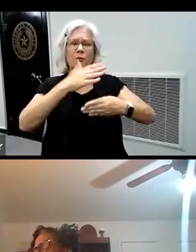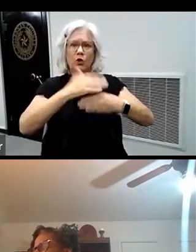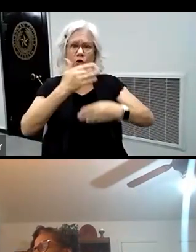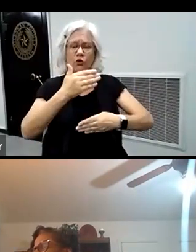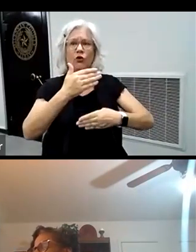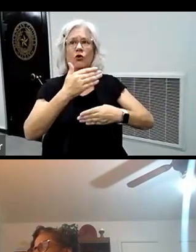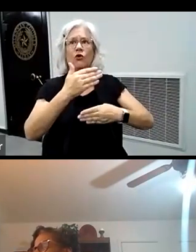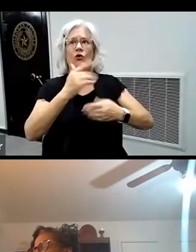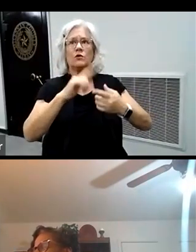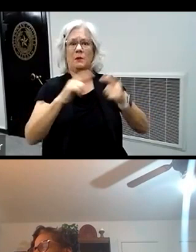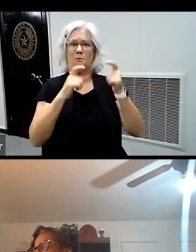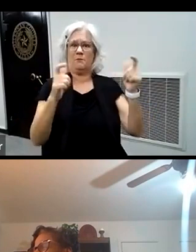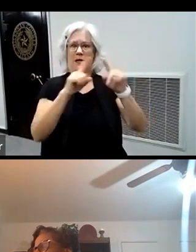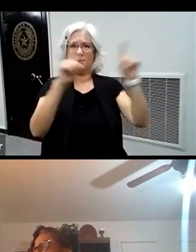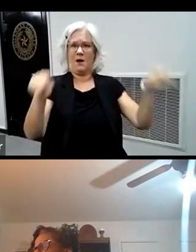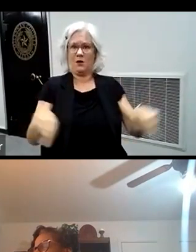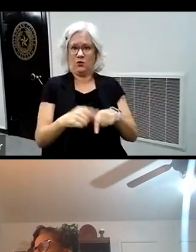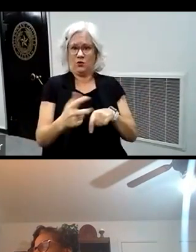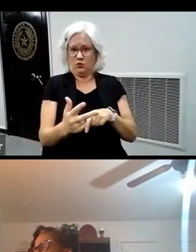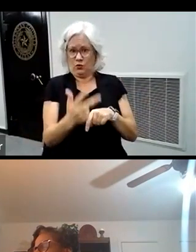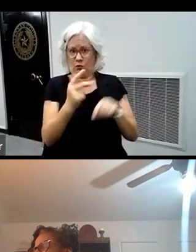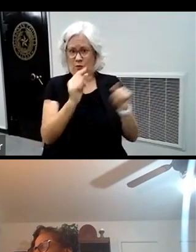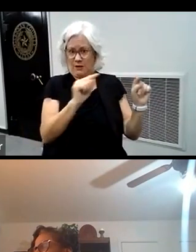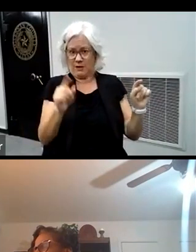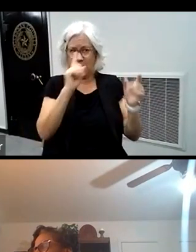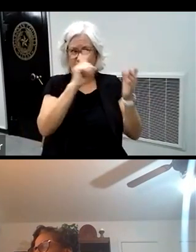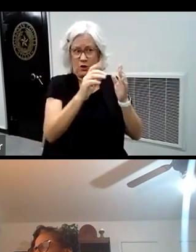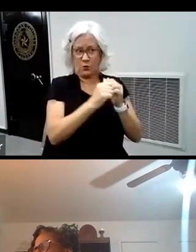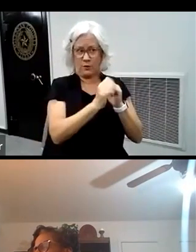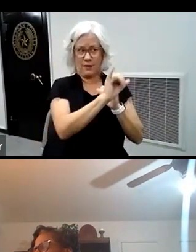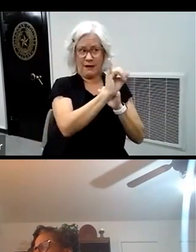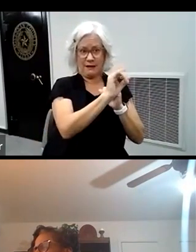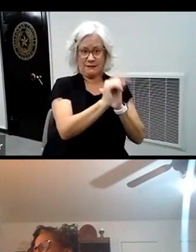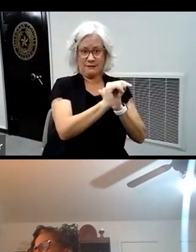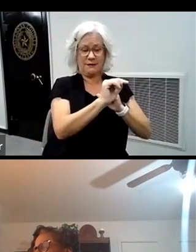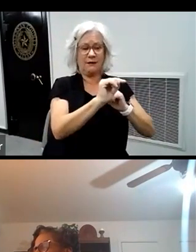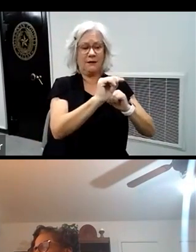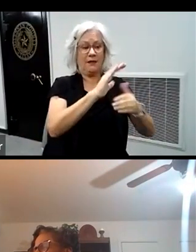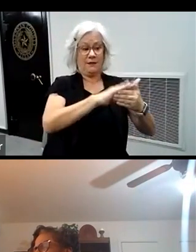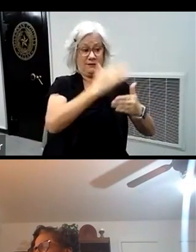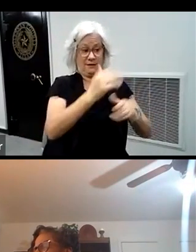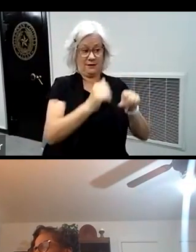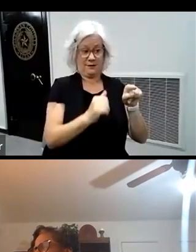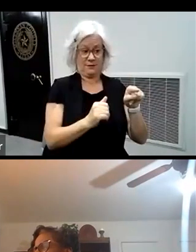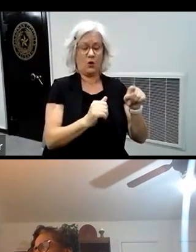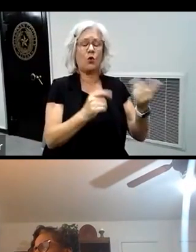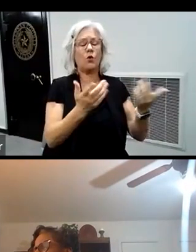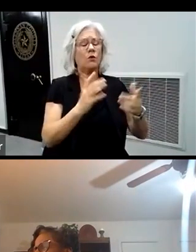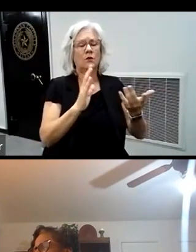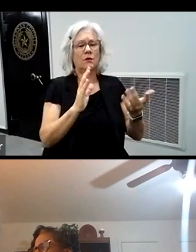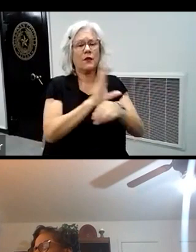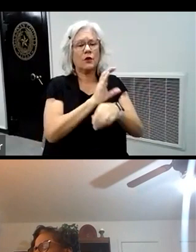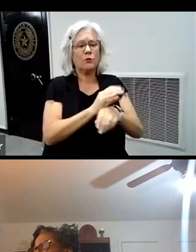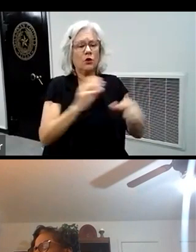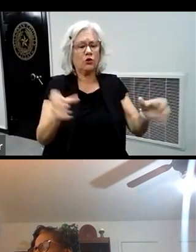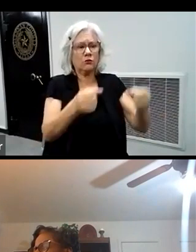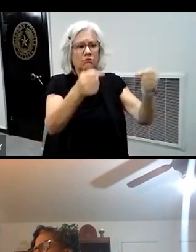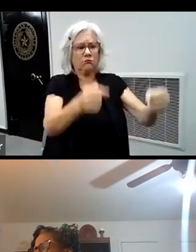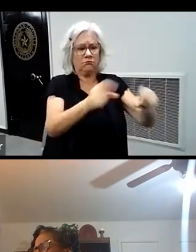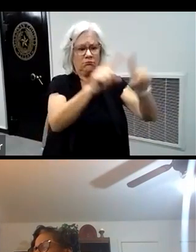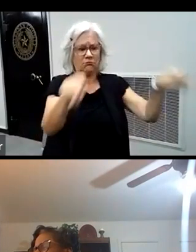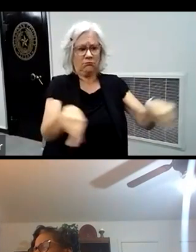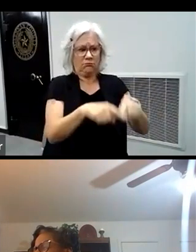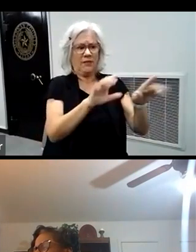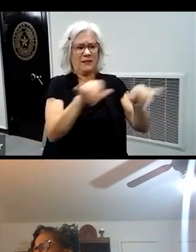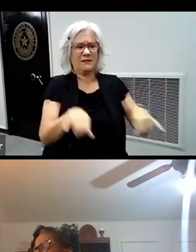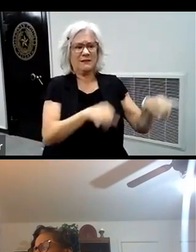3 computer terminals. I have checked with IT. The desktops we have there are more than capable and are kind of the standard